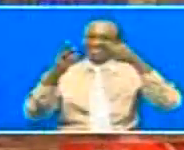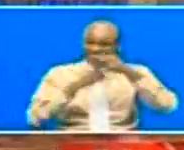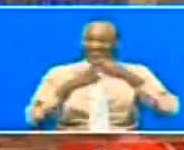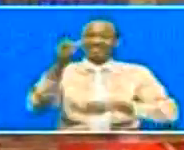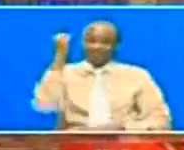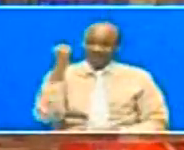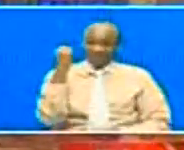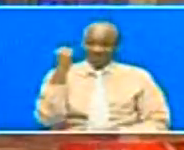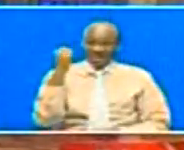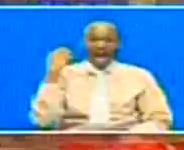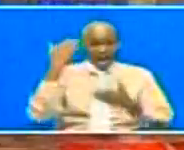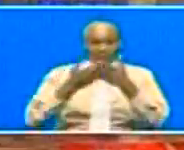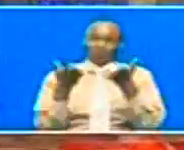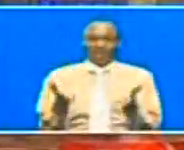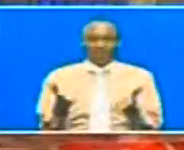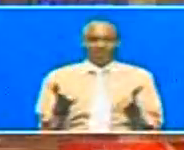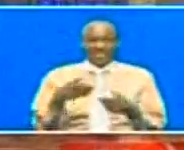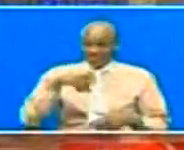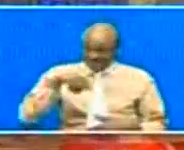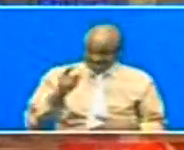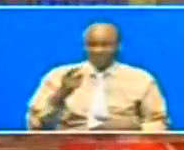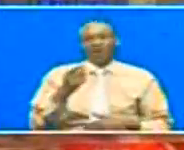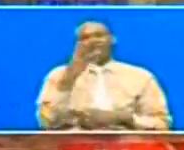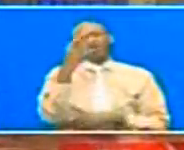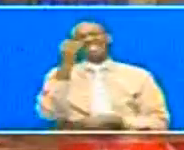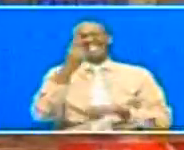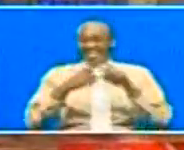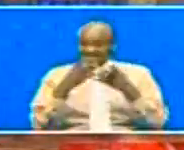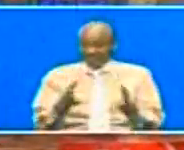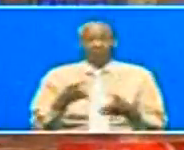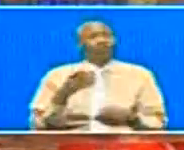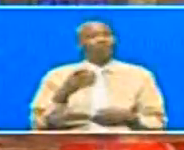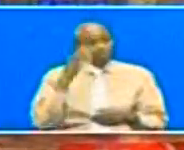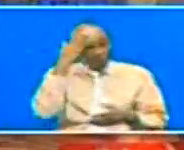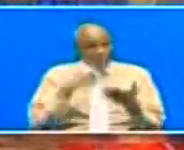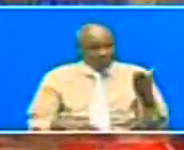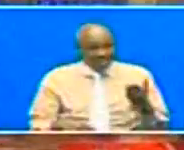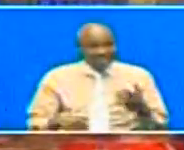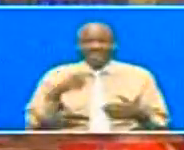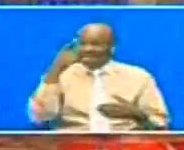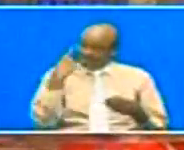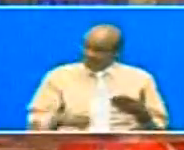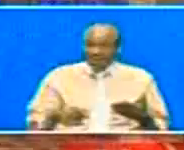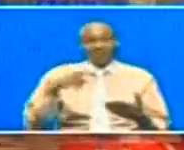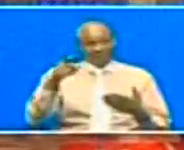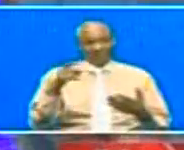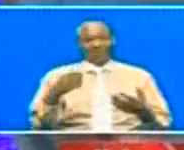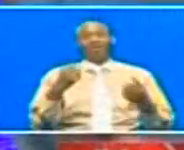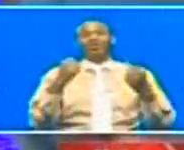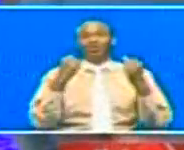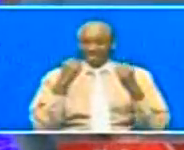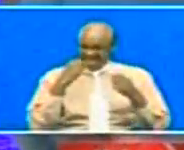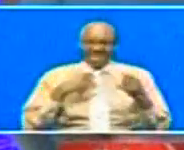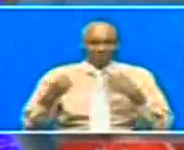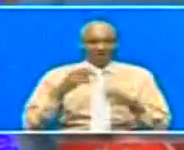1975. Do the math. He's in his 40th year. Guess what? He says he's still having